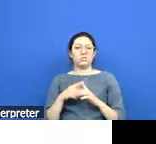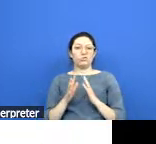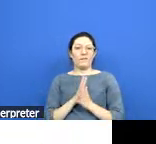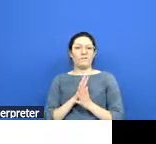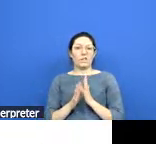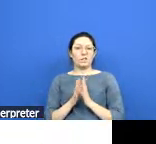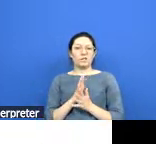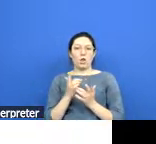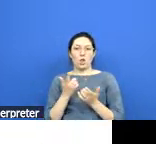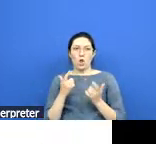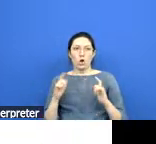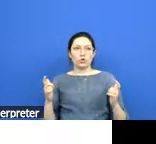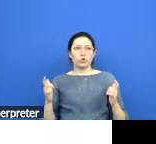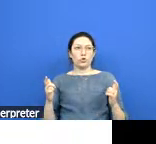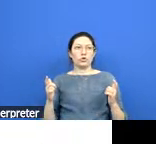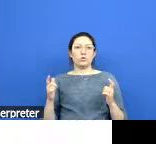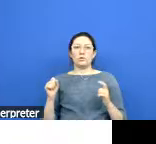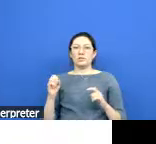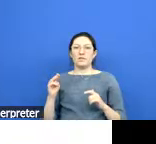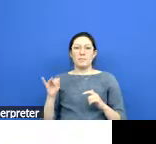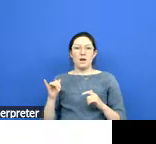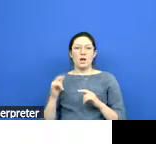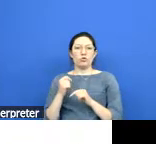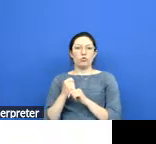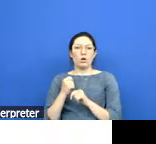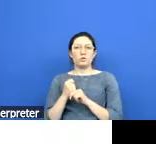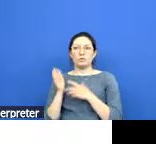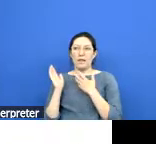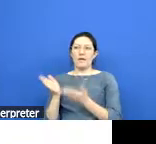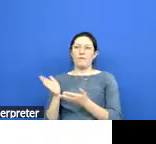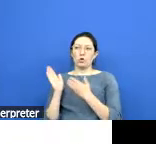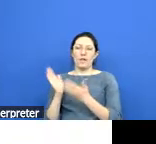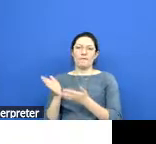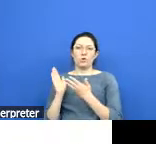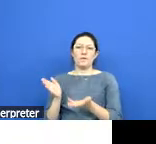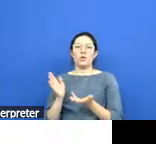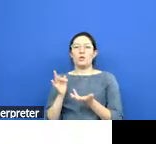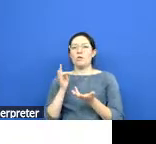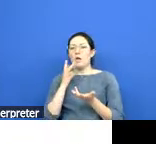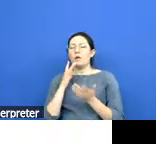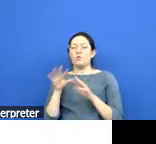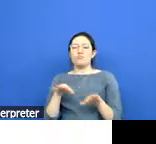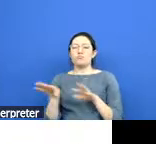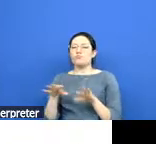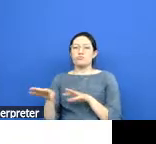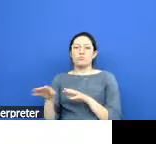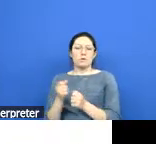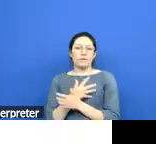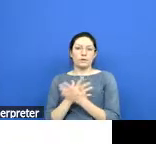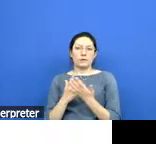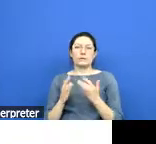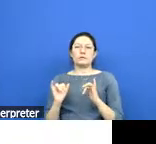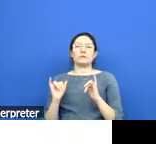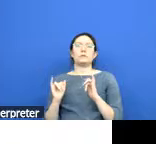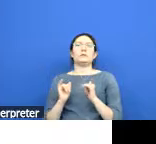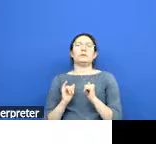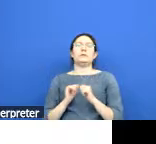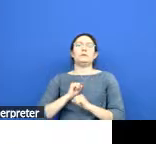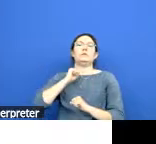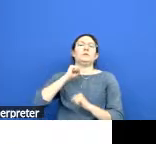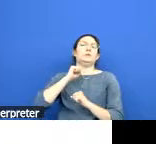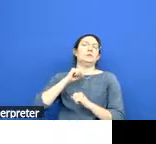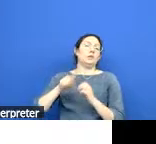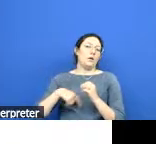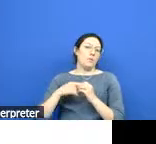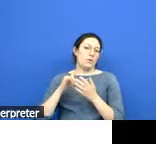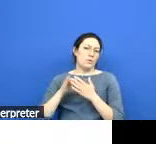obviously larger semi trucks and delivery vehicles, lights, things of that nature. And so there was some pushback to